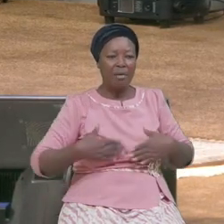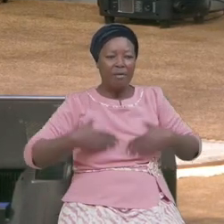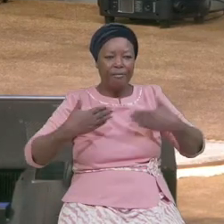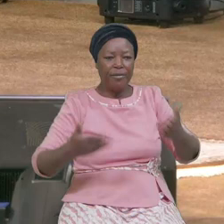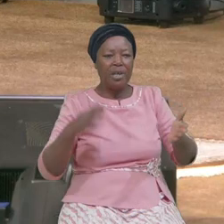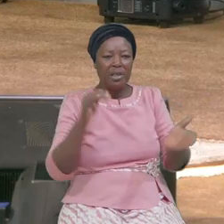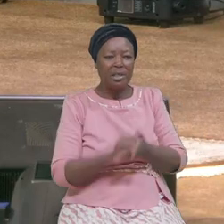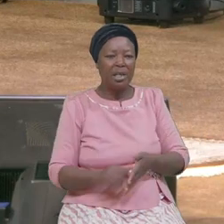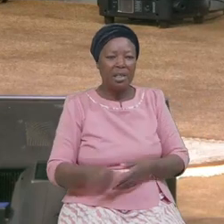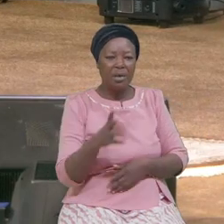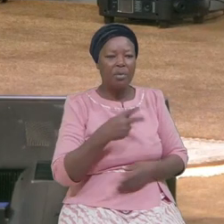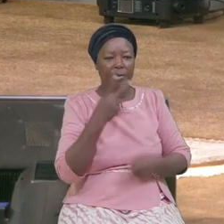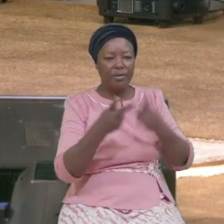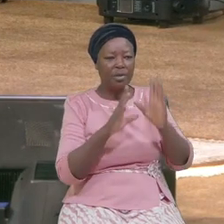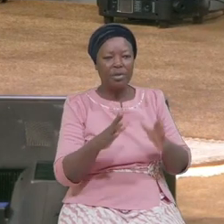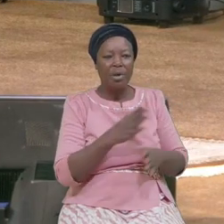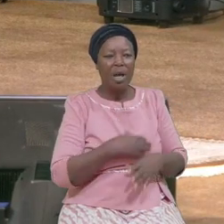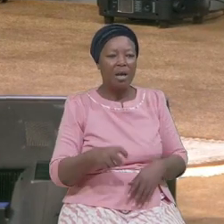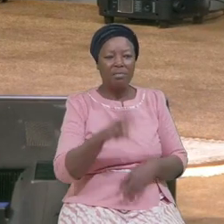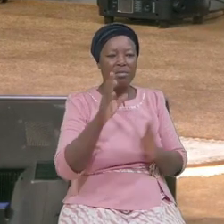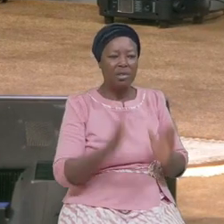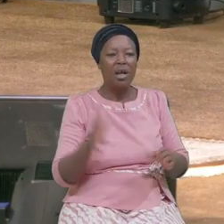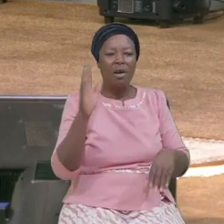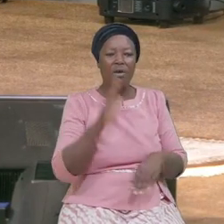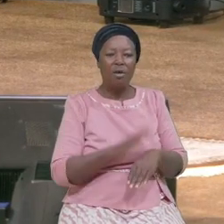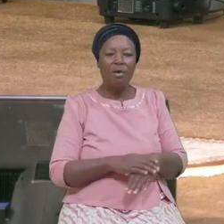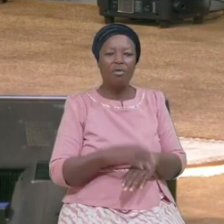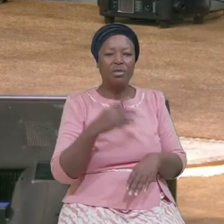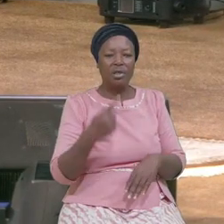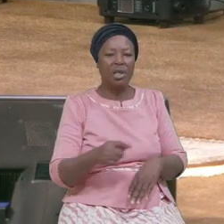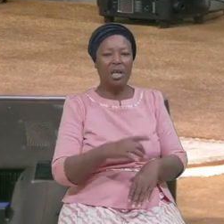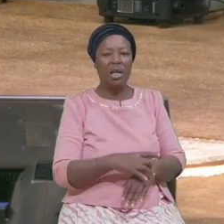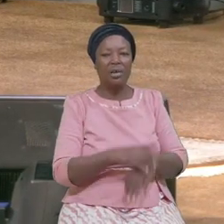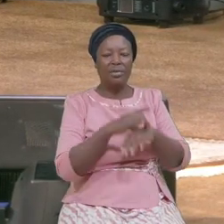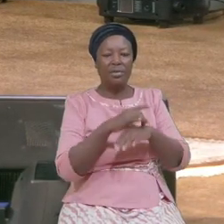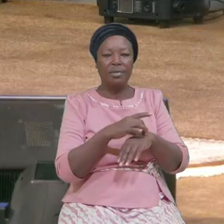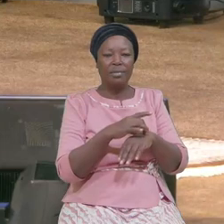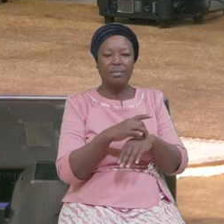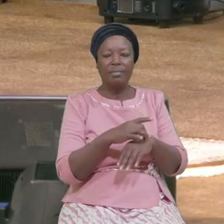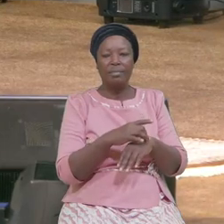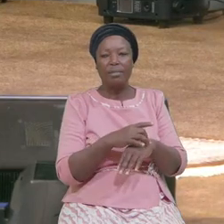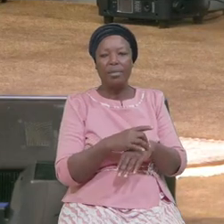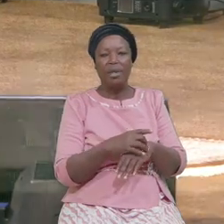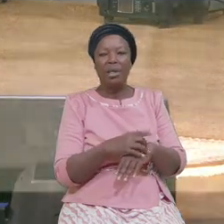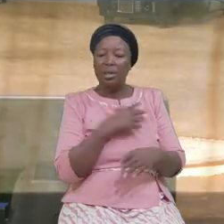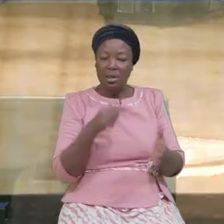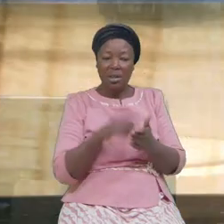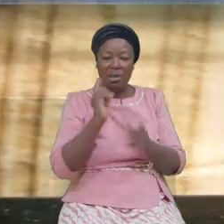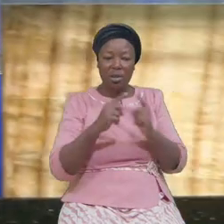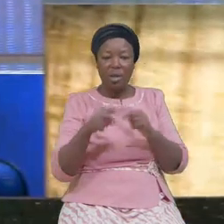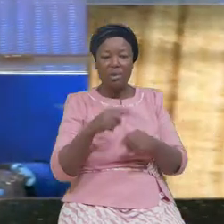were strangers and pilgrims on the earth. It's talking about Abraham and